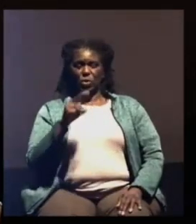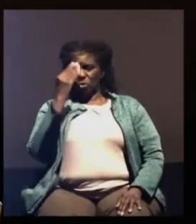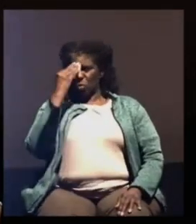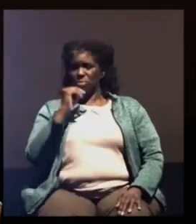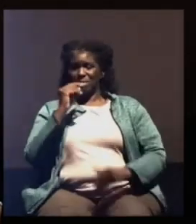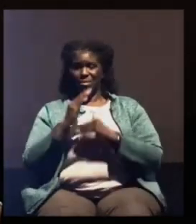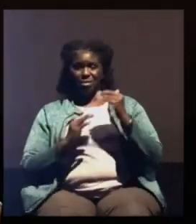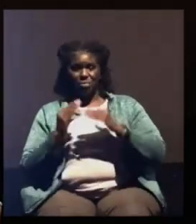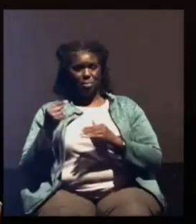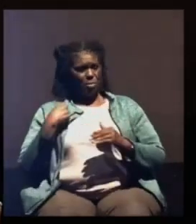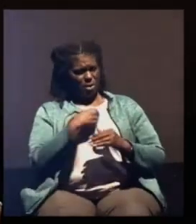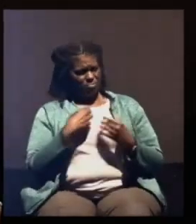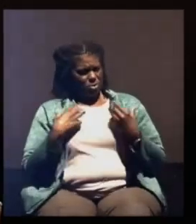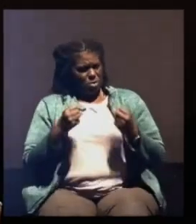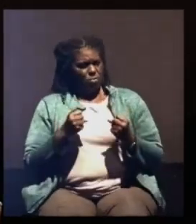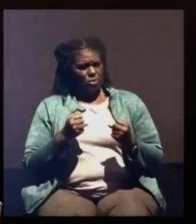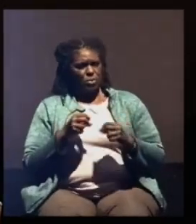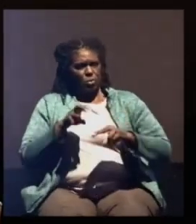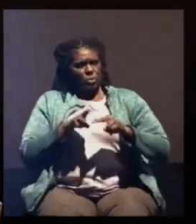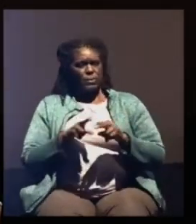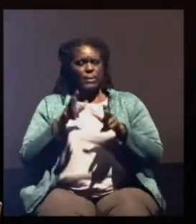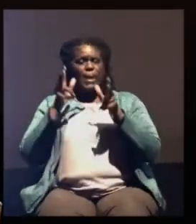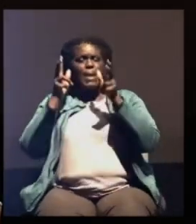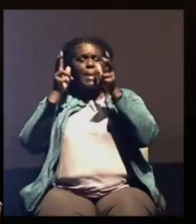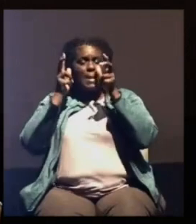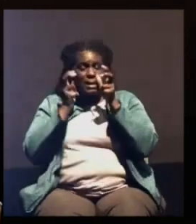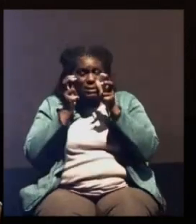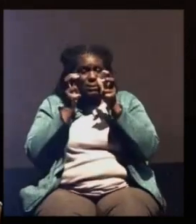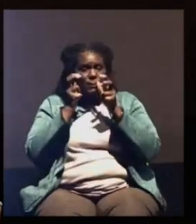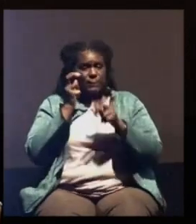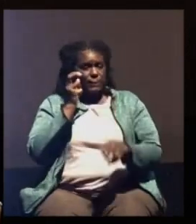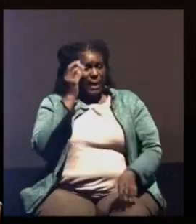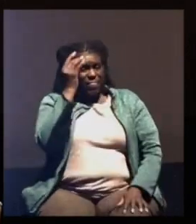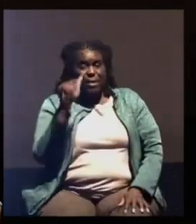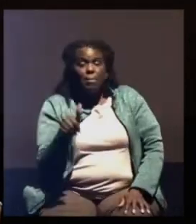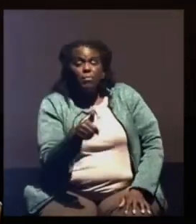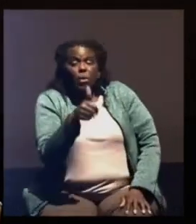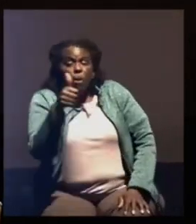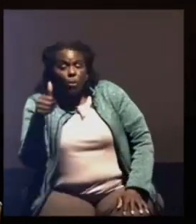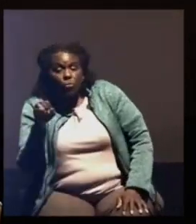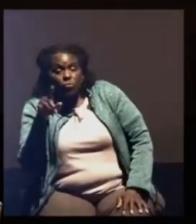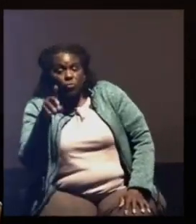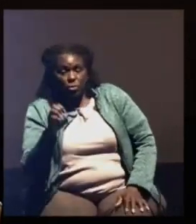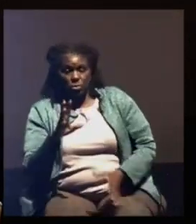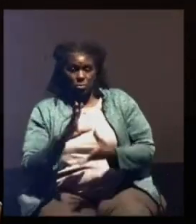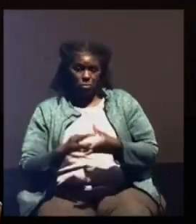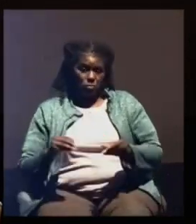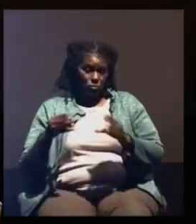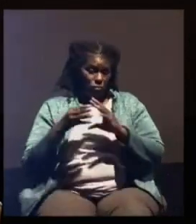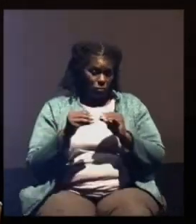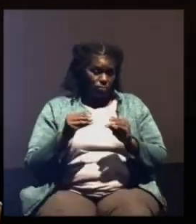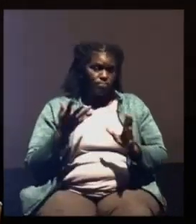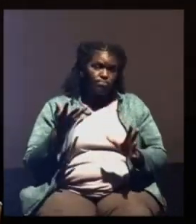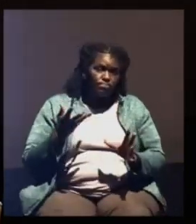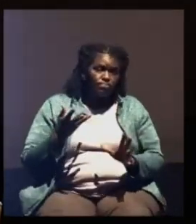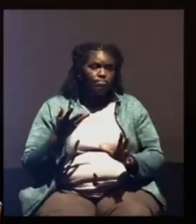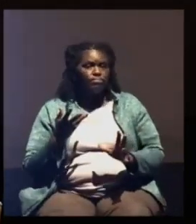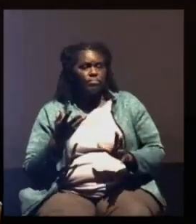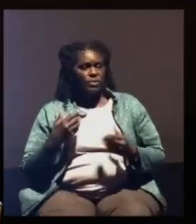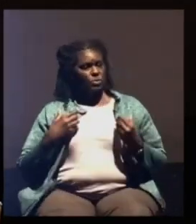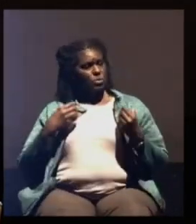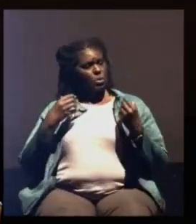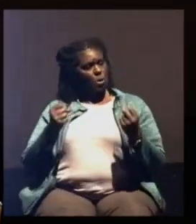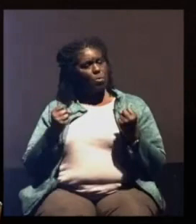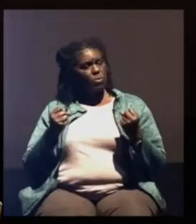courage. We have to be able to listen. We have to be able to listen and think about the other side. And, you know, when it comes to